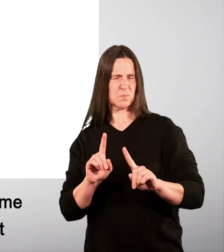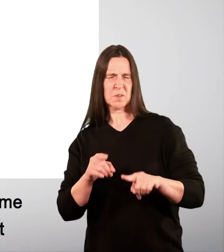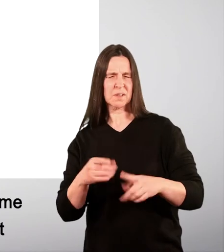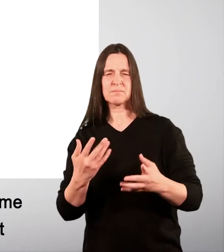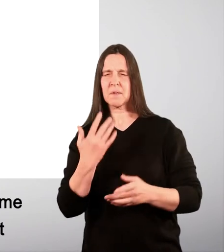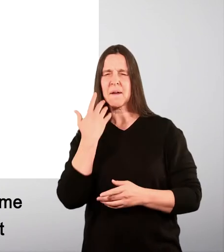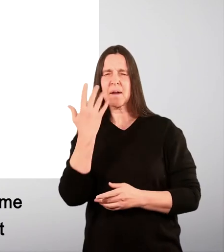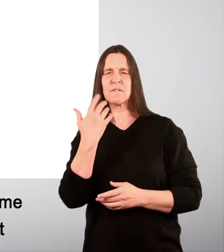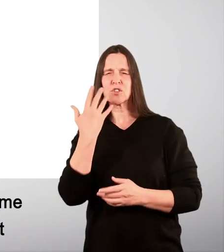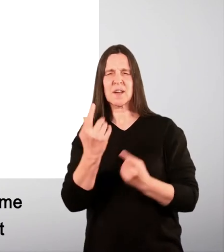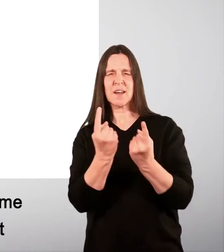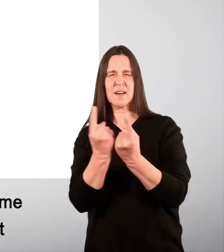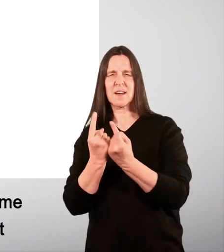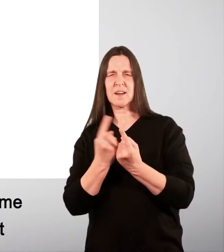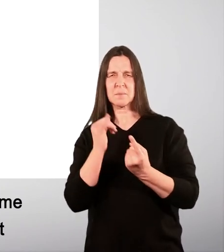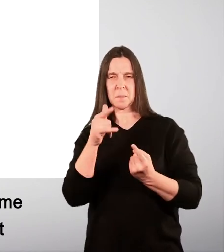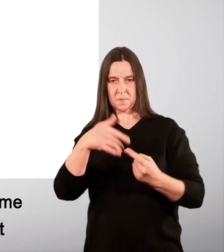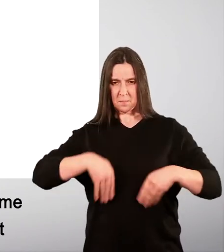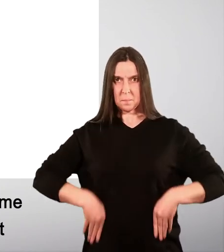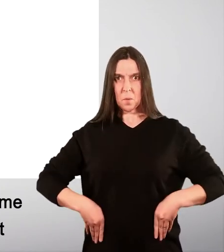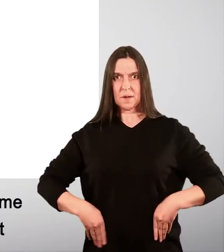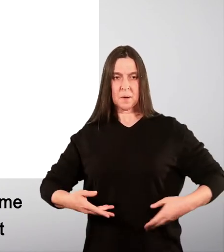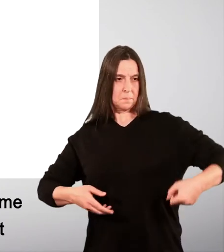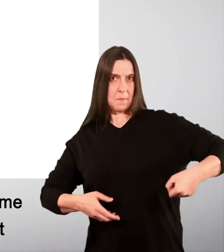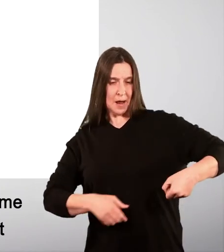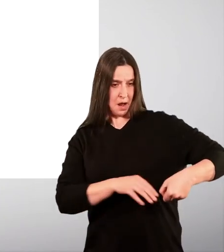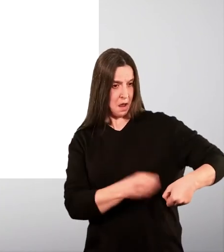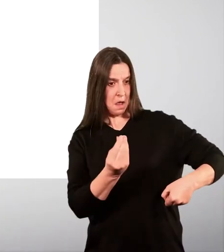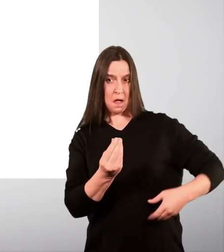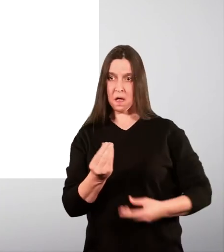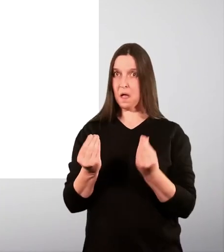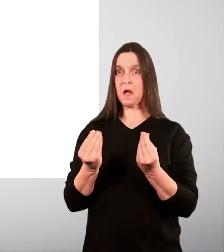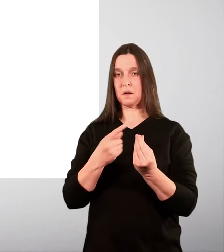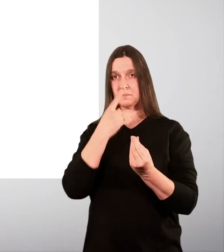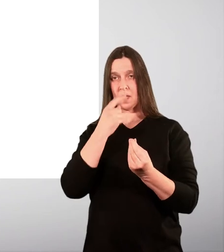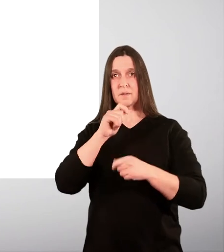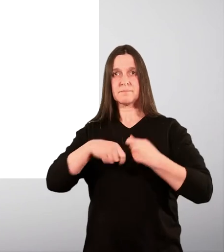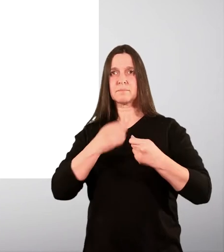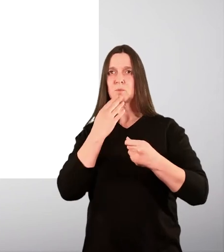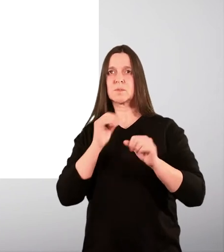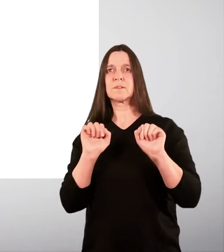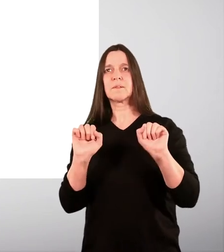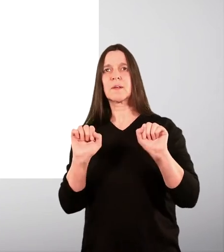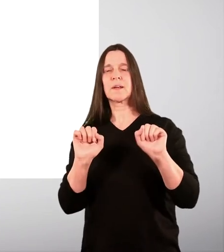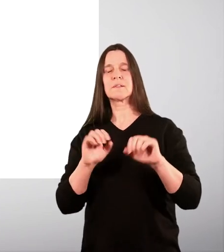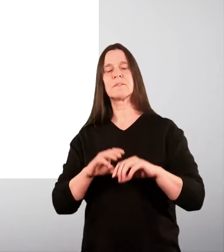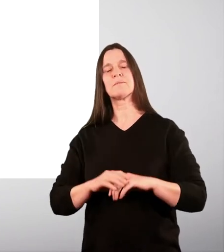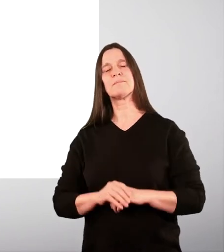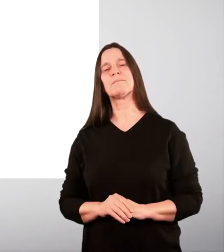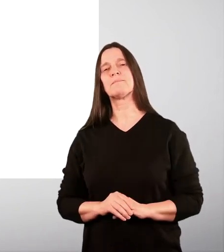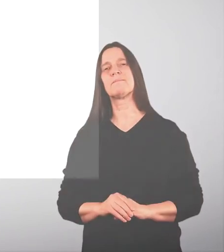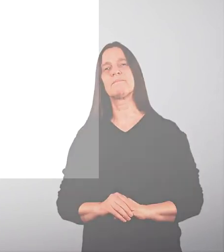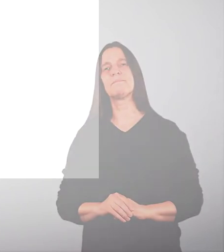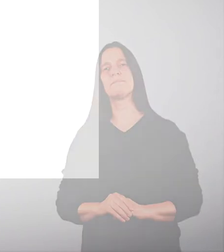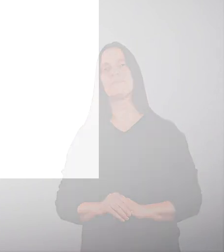Improvised weapons are everyday items, some of which can be found in your person, that can be used to repel an attack.